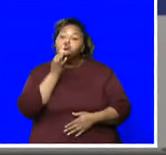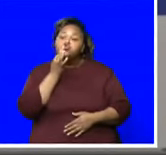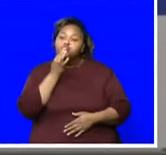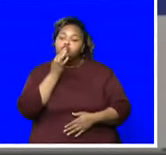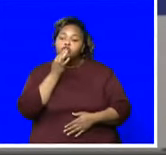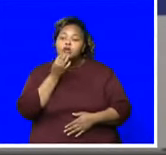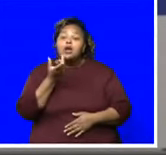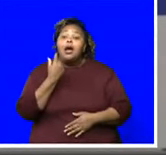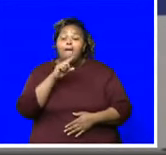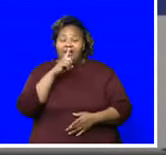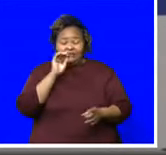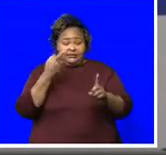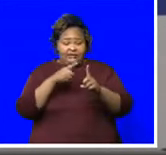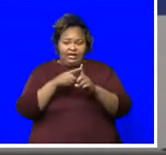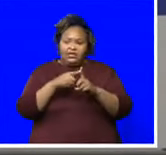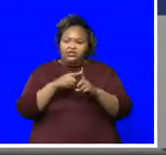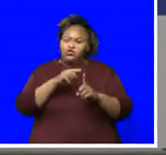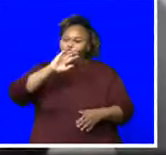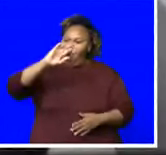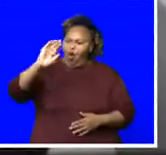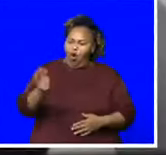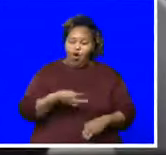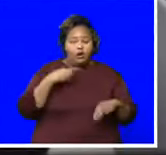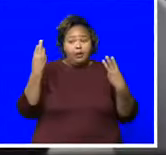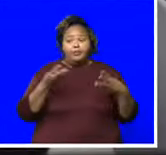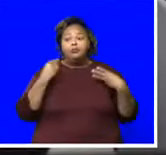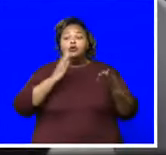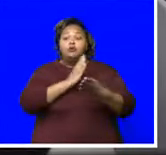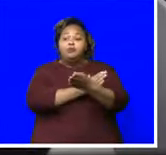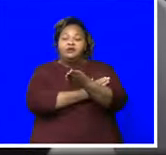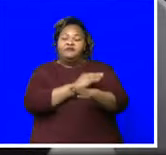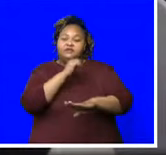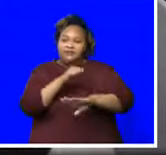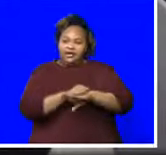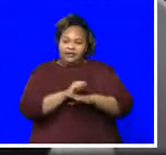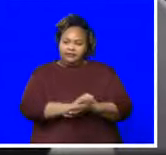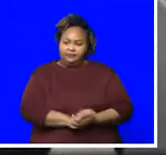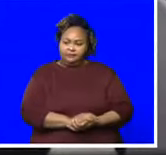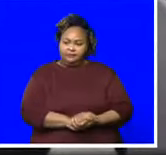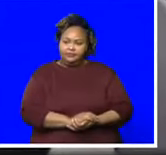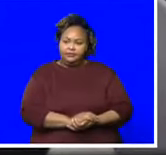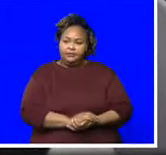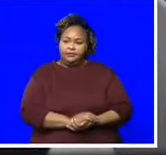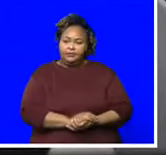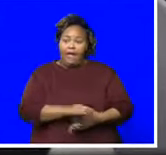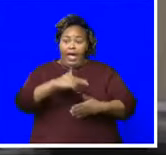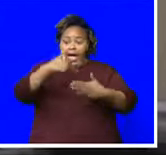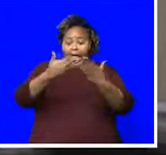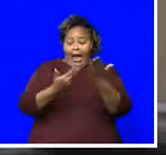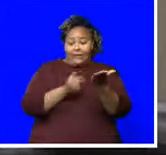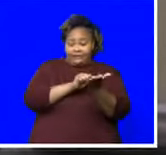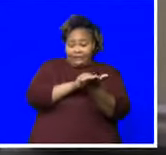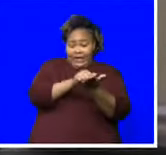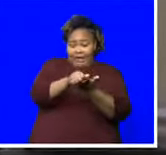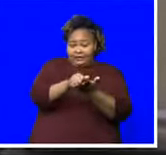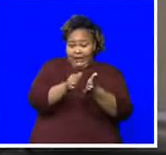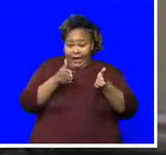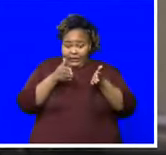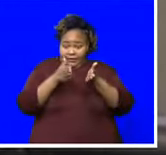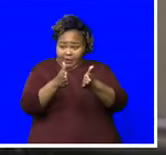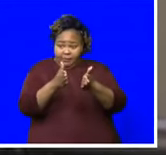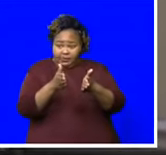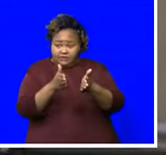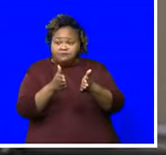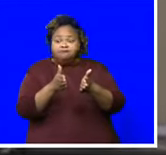age groups. Ultimately, thriving sport, arts and culture industries go beyond just benefiting young